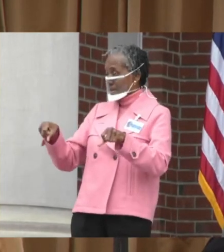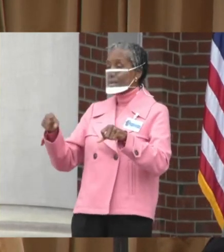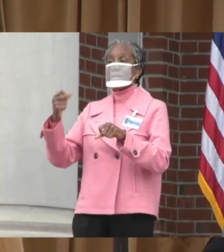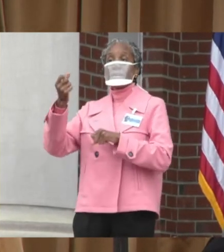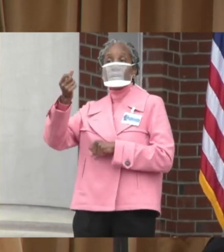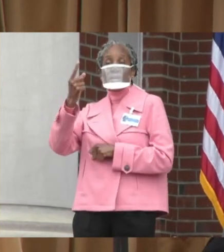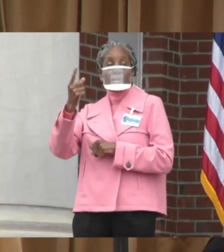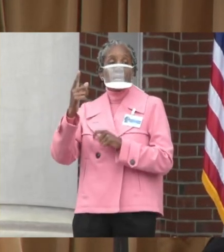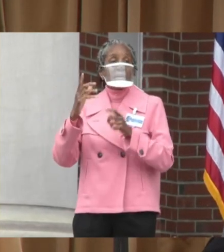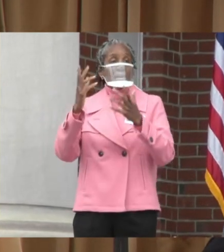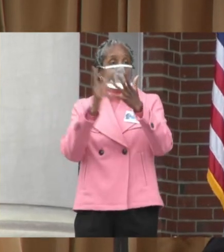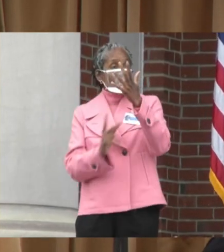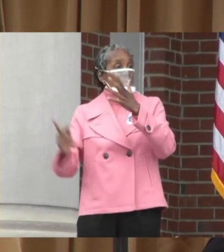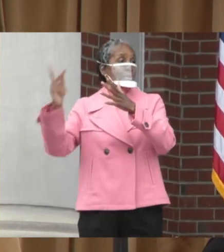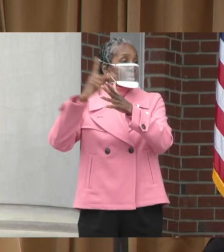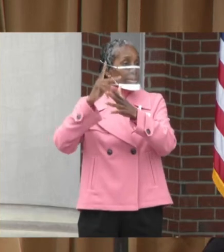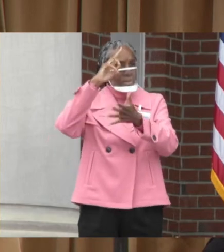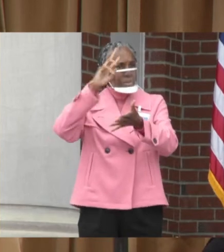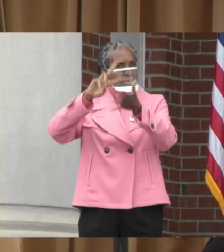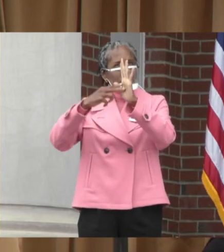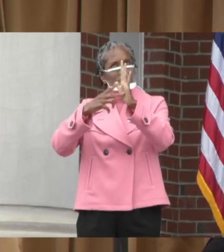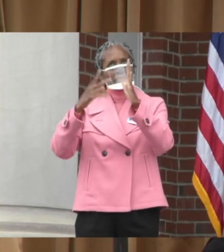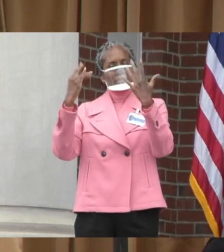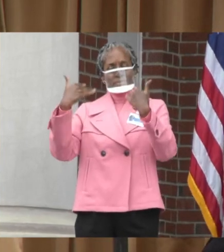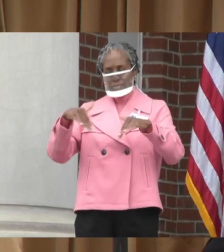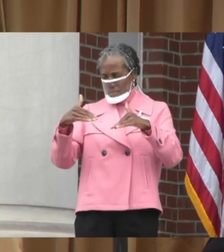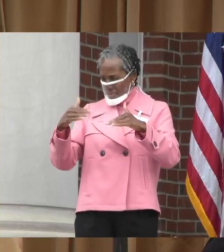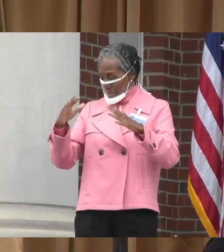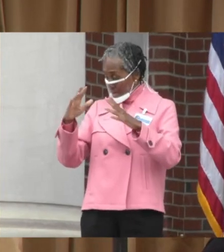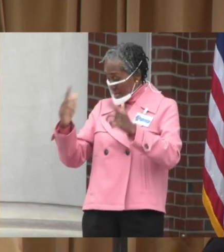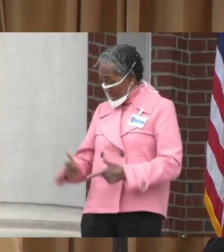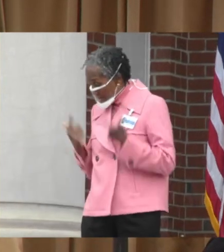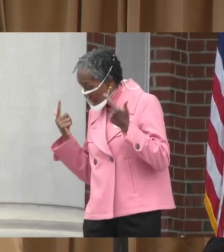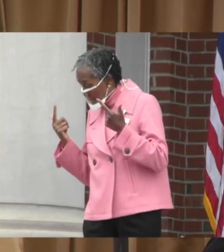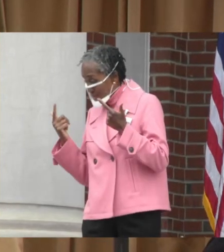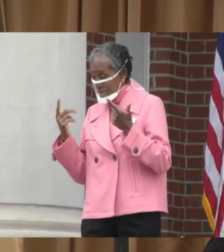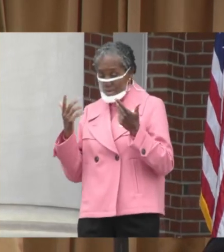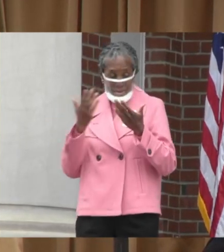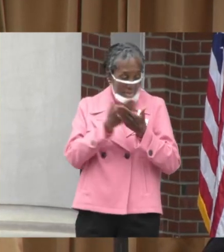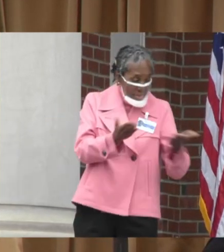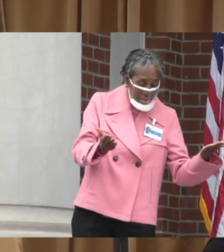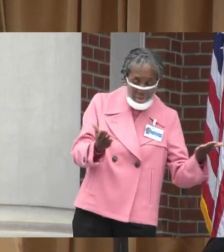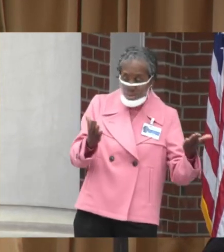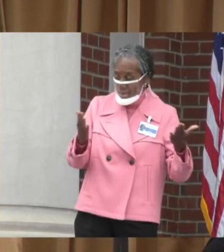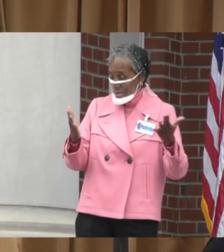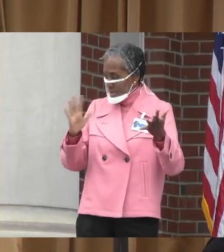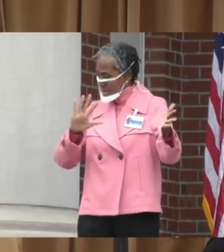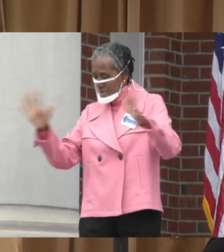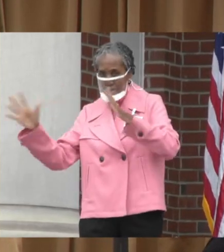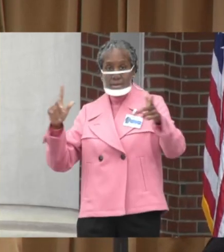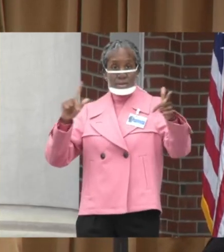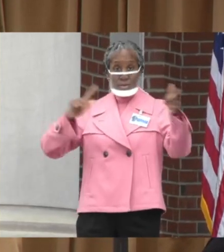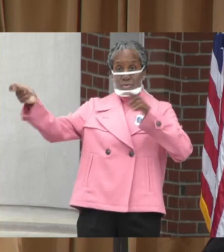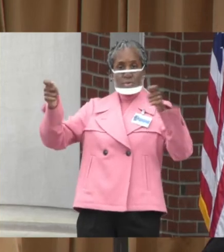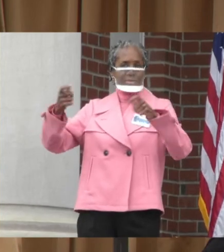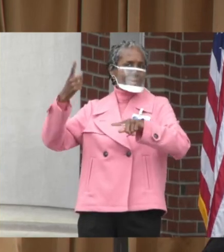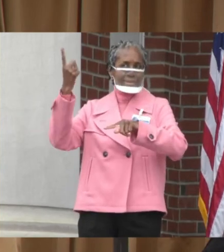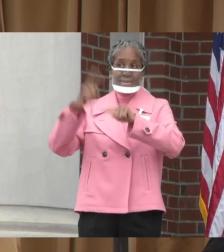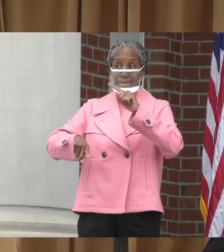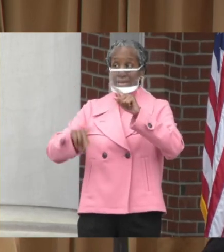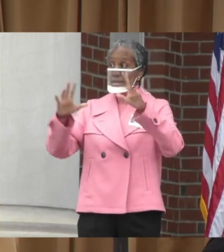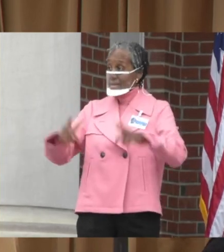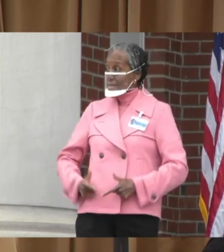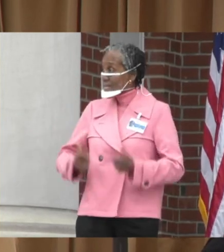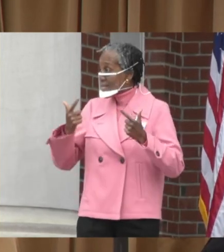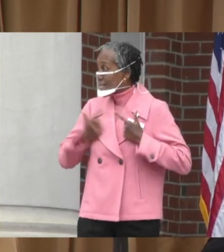true priorities in this temporary life, and we learned that we cannot control everything, and that no life can escape